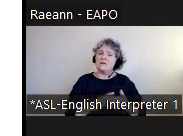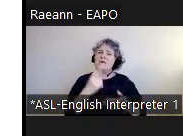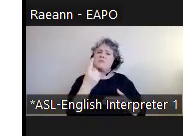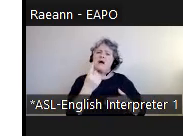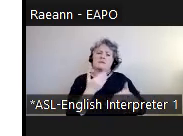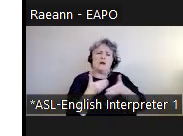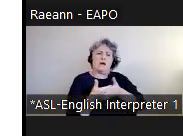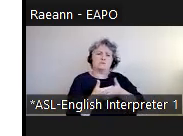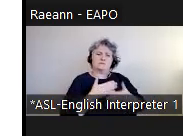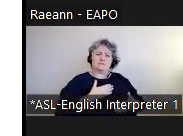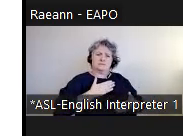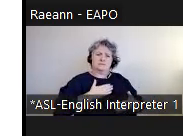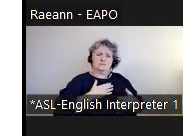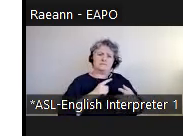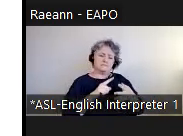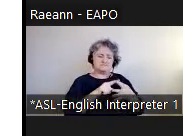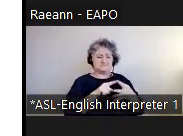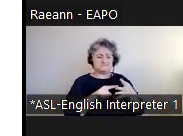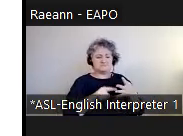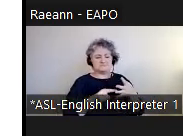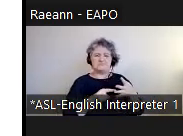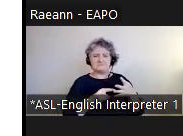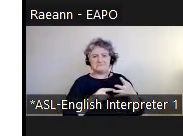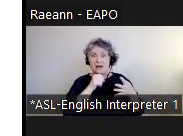least is close to you and can provide that assistance.